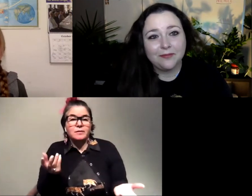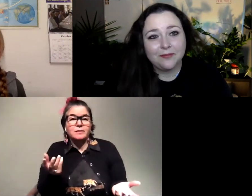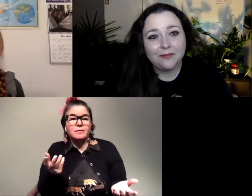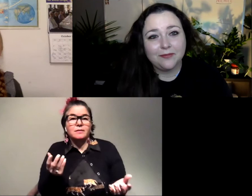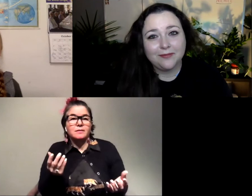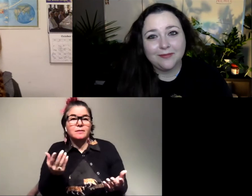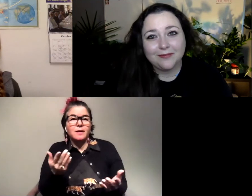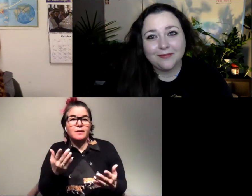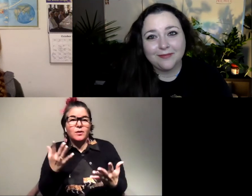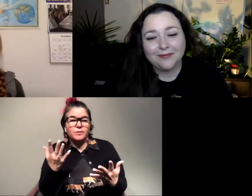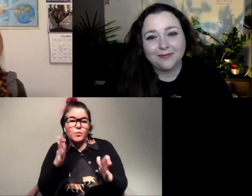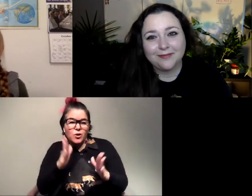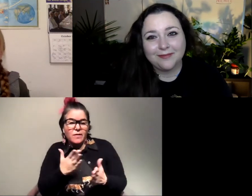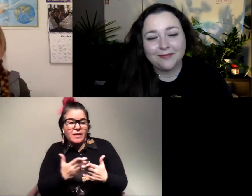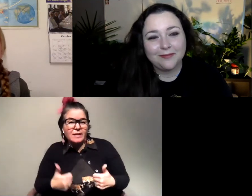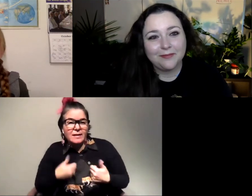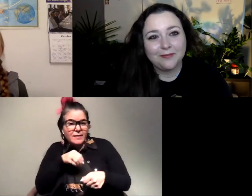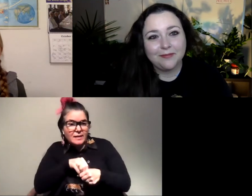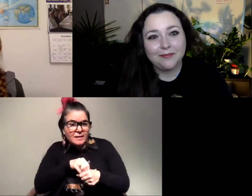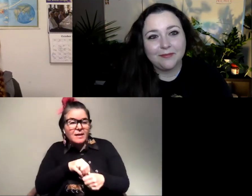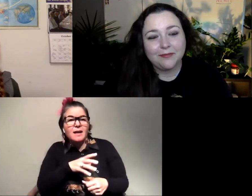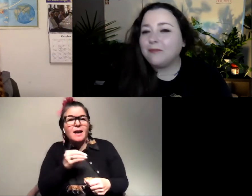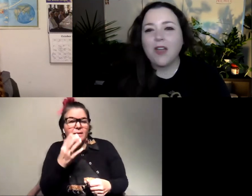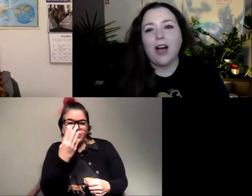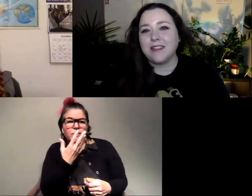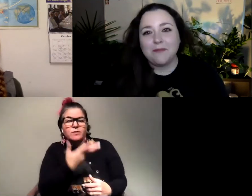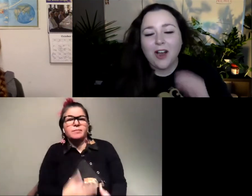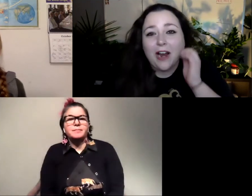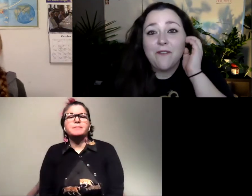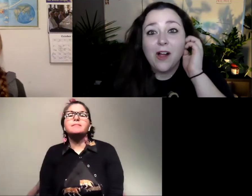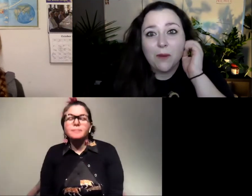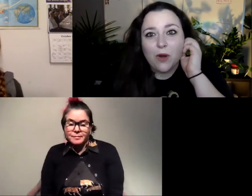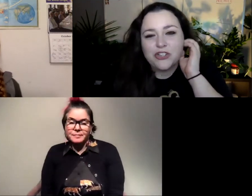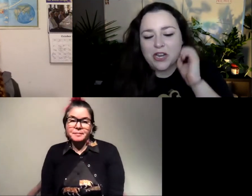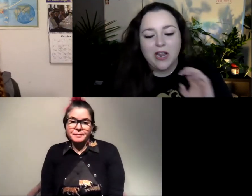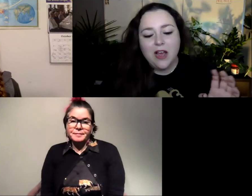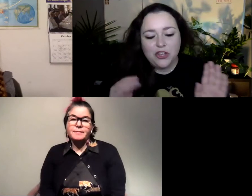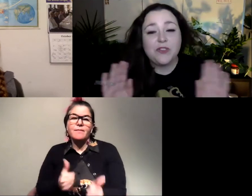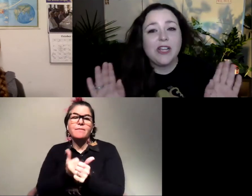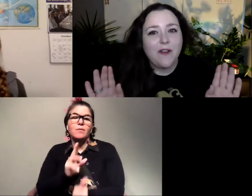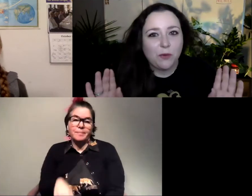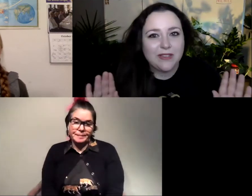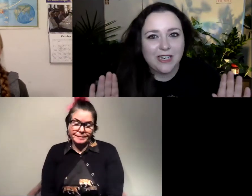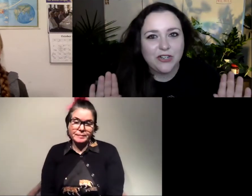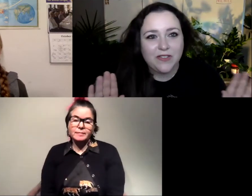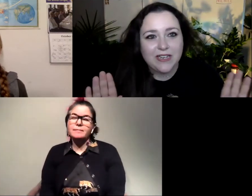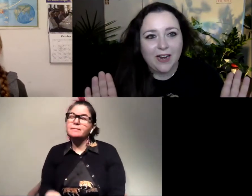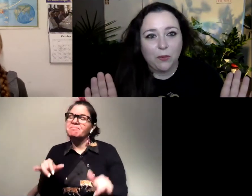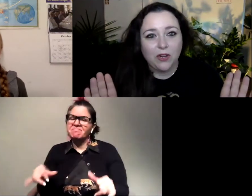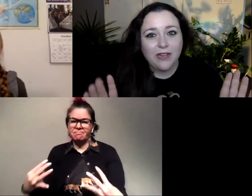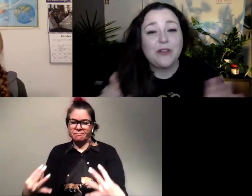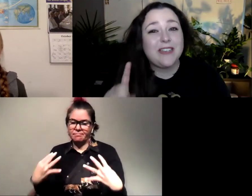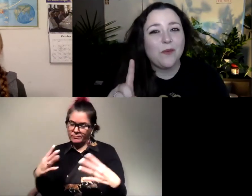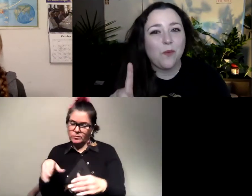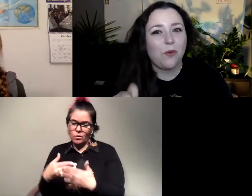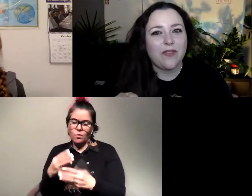wonderful things that live in lakes and how absolutely beautiful they are. Awesome. All right, follow-up question. You still have everyone's attention in the entire